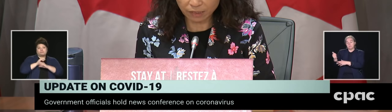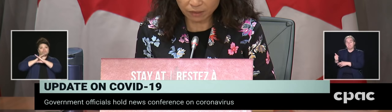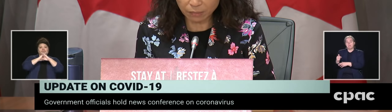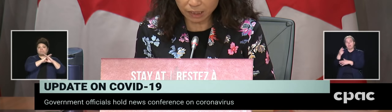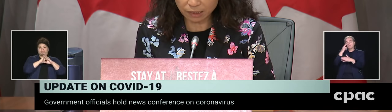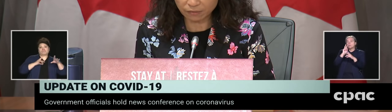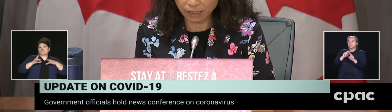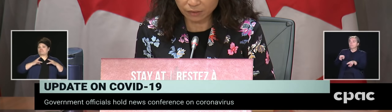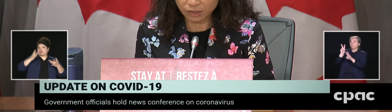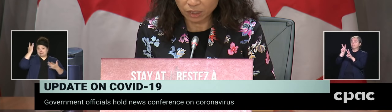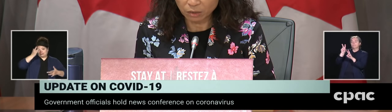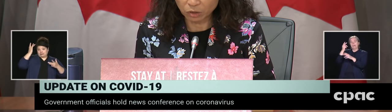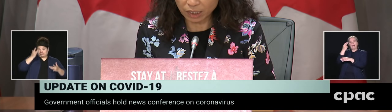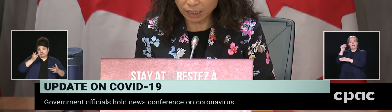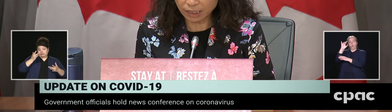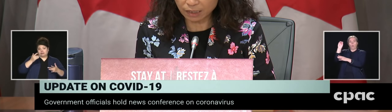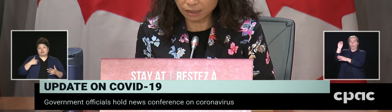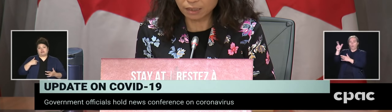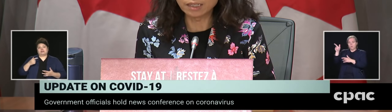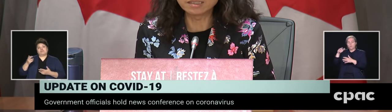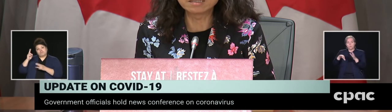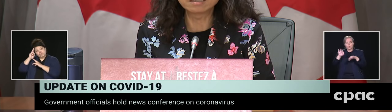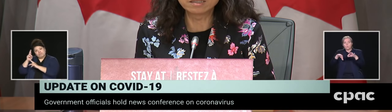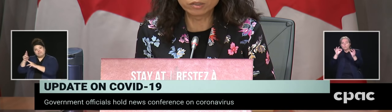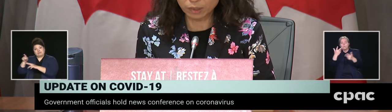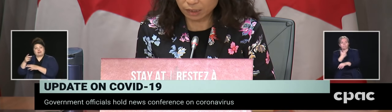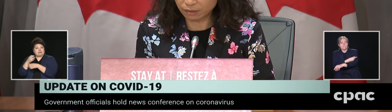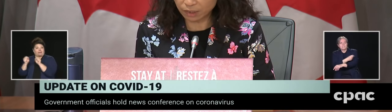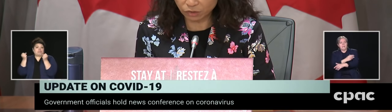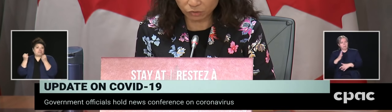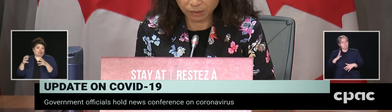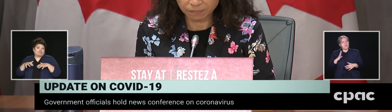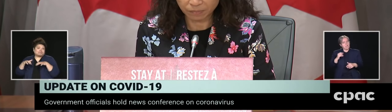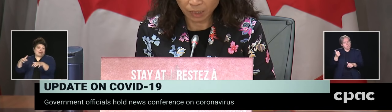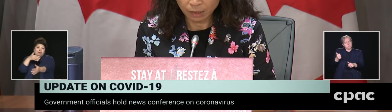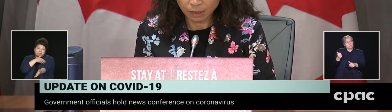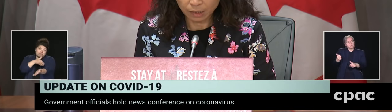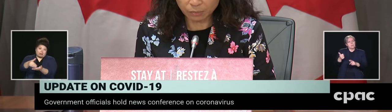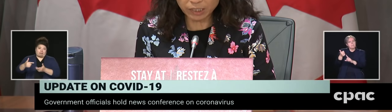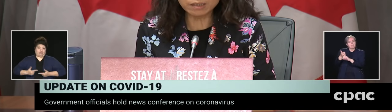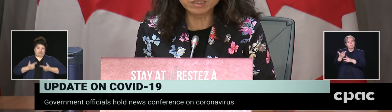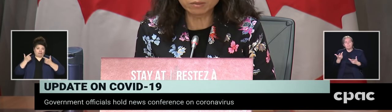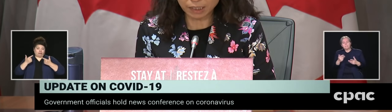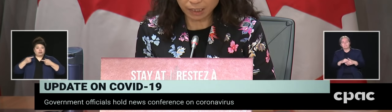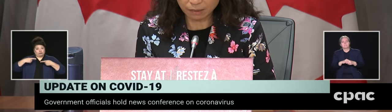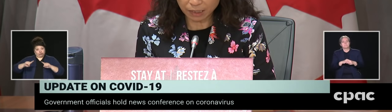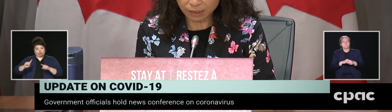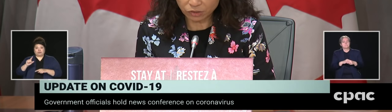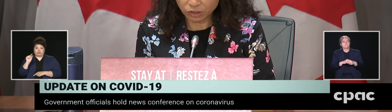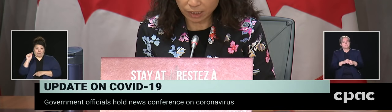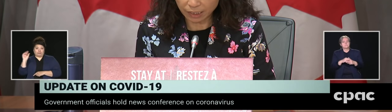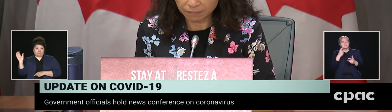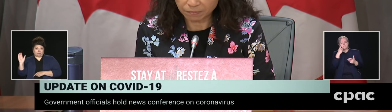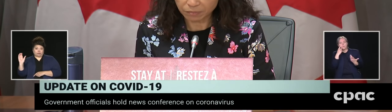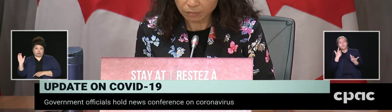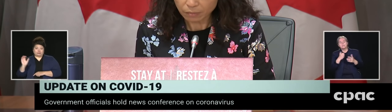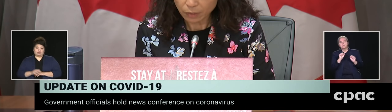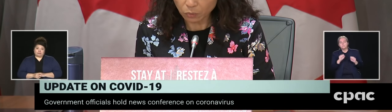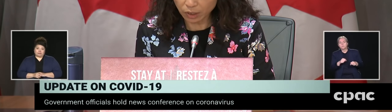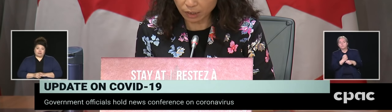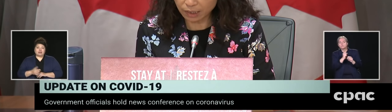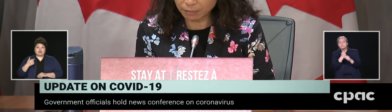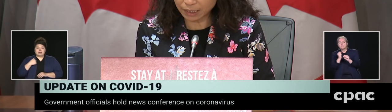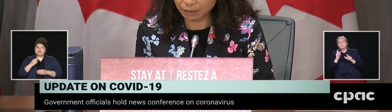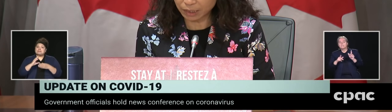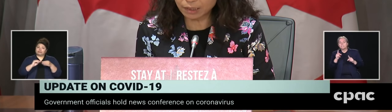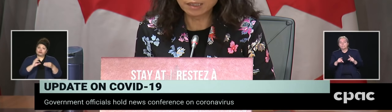credited with saving millions of lives, more than any other scientist in the 20th century. This brings me to my key message today.